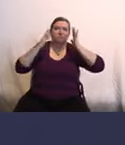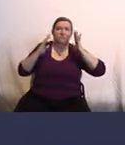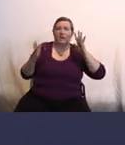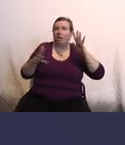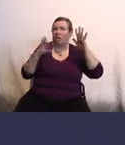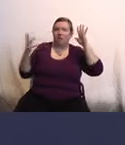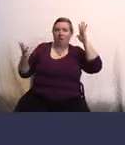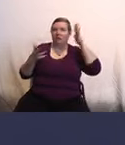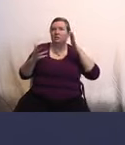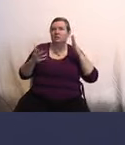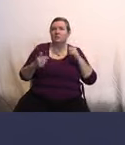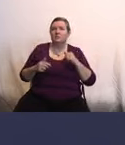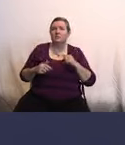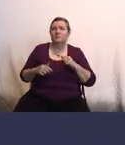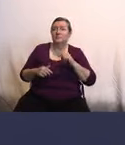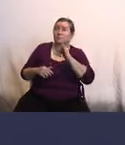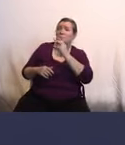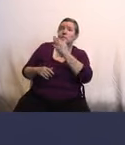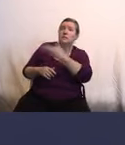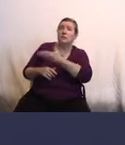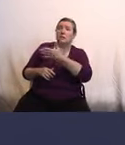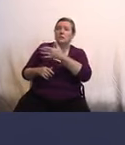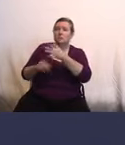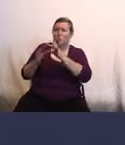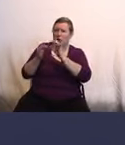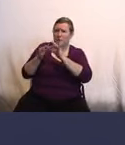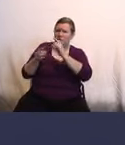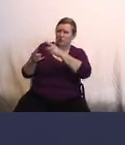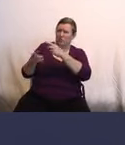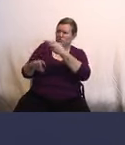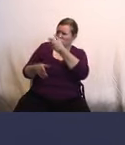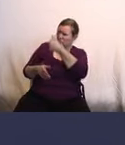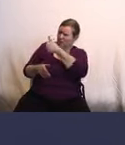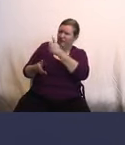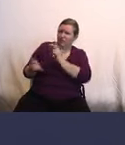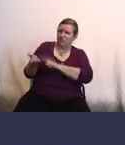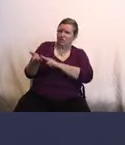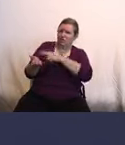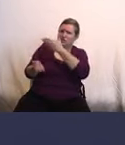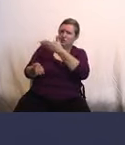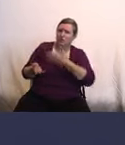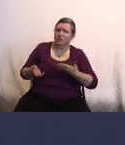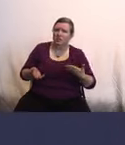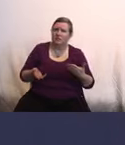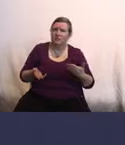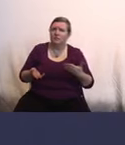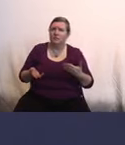to comment on this as well. How are the nurses doing? Can you expand